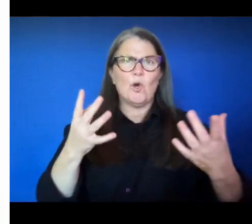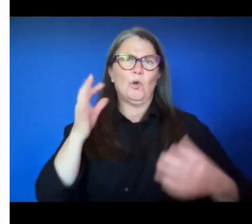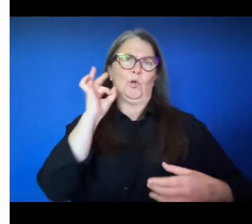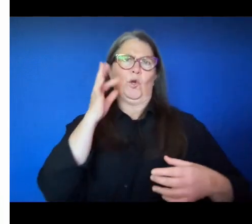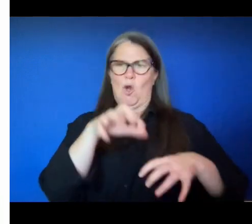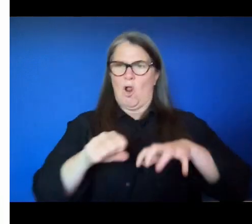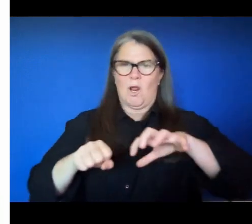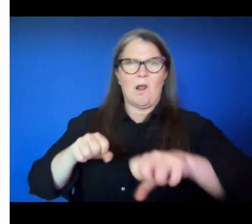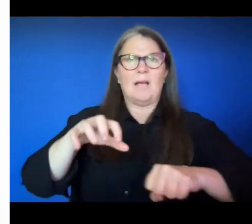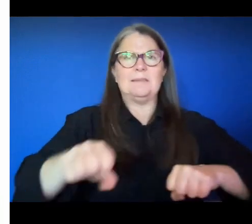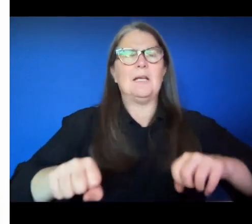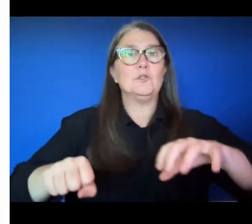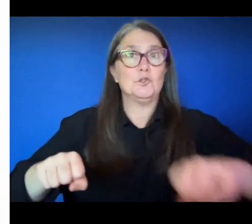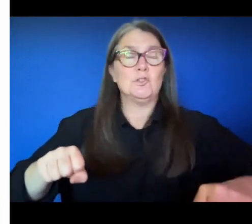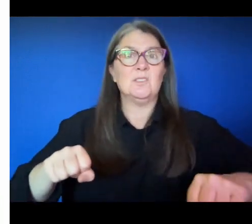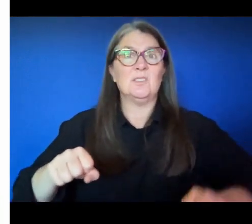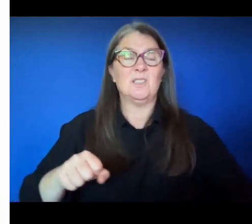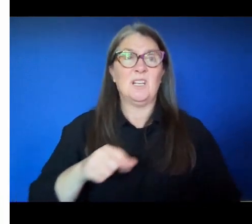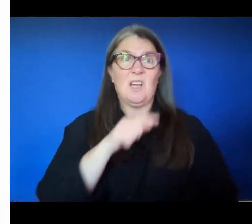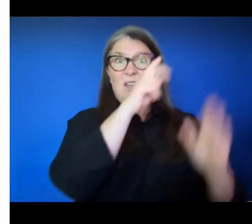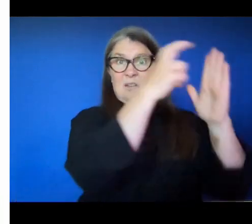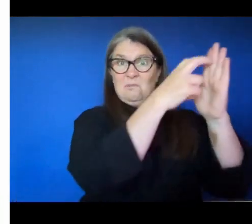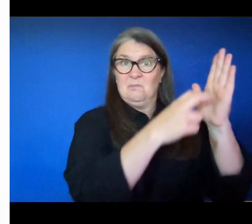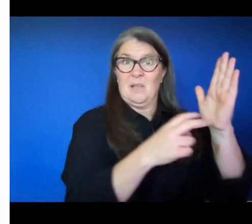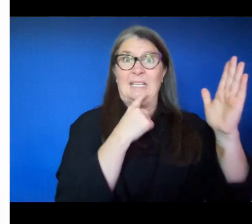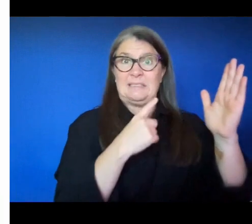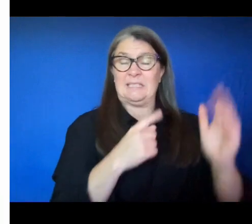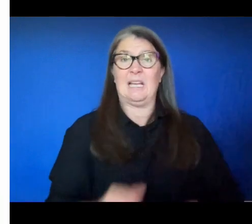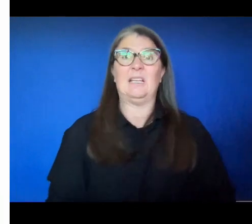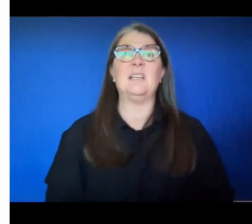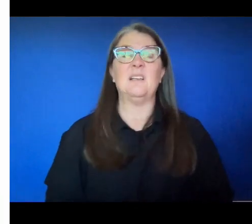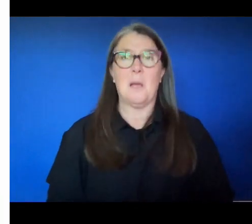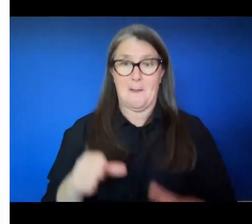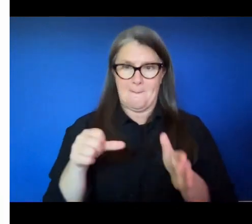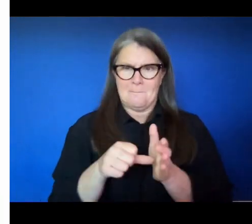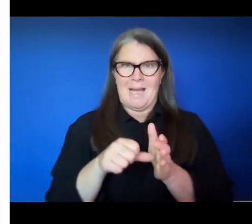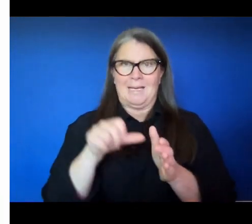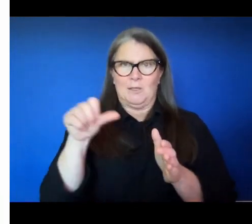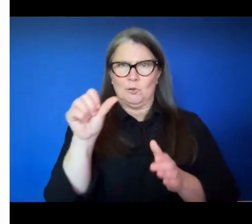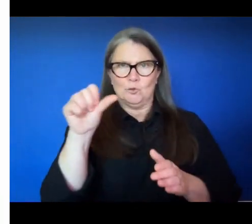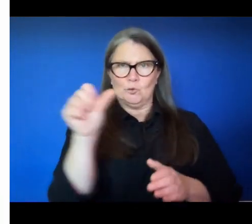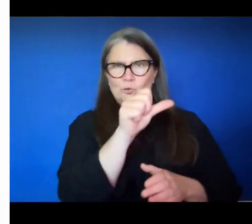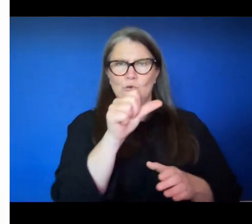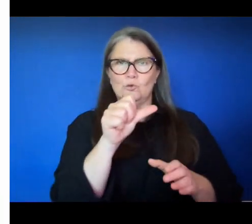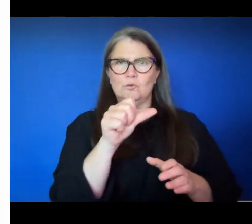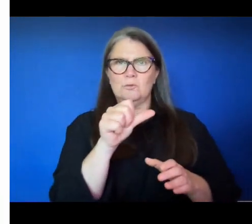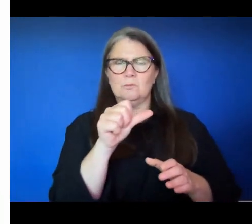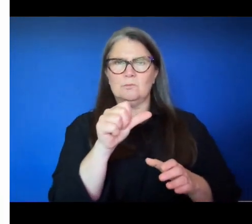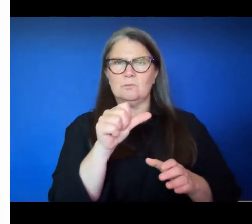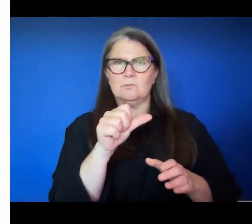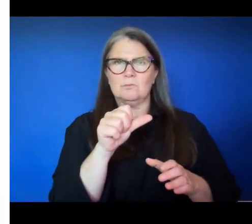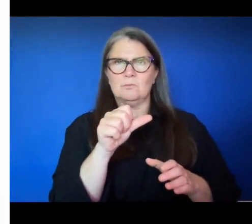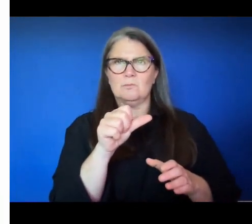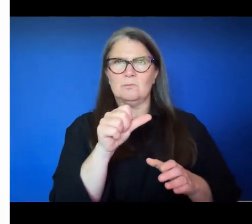reserves should be set aside for the blacks now wandering in the district, and these reserves placed under police supervision guided by advice of